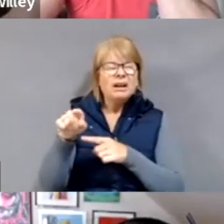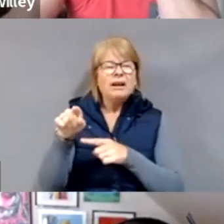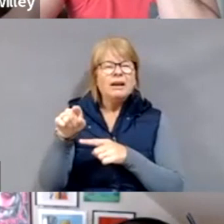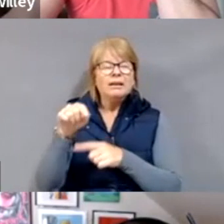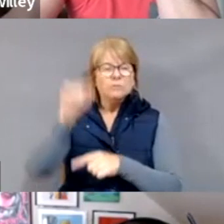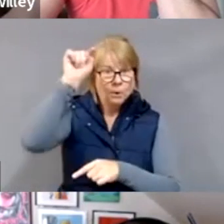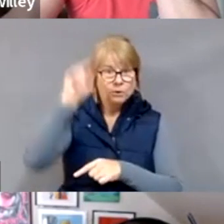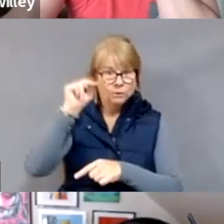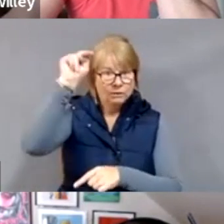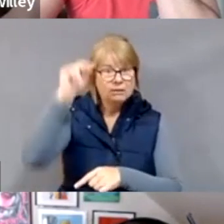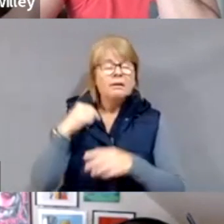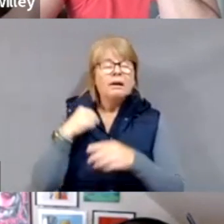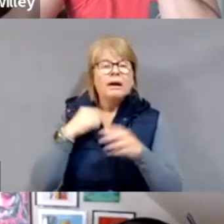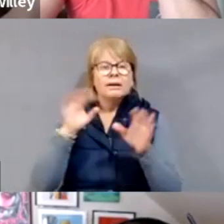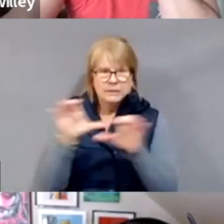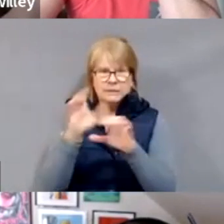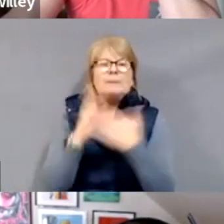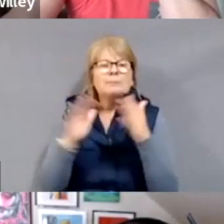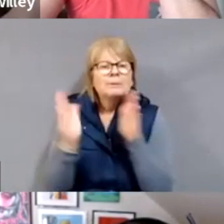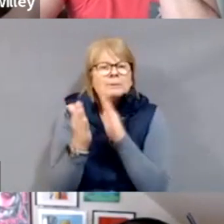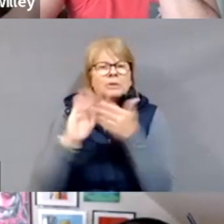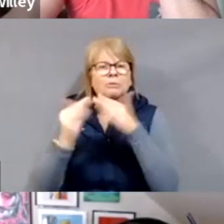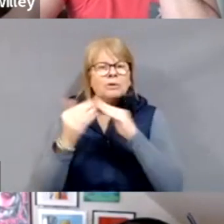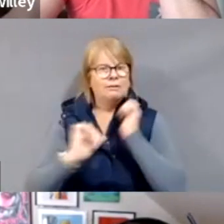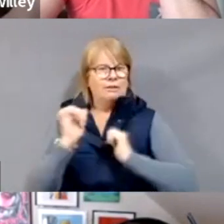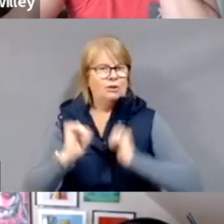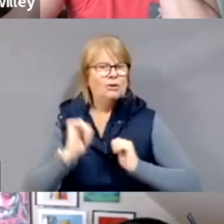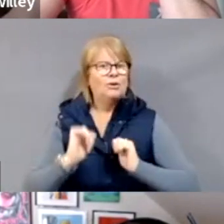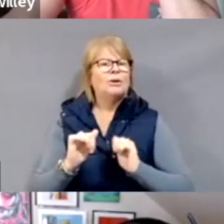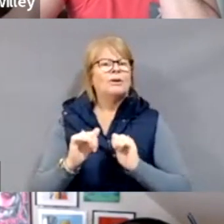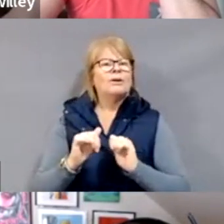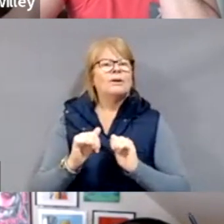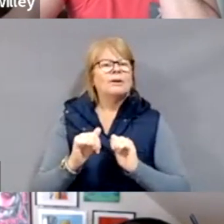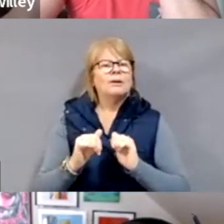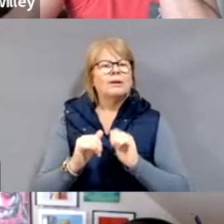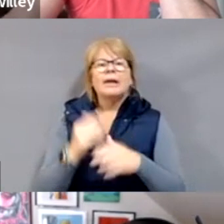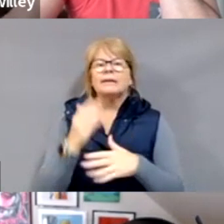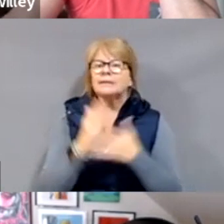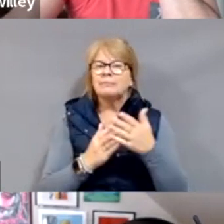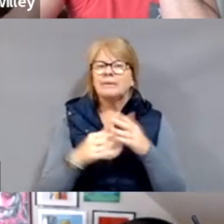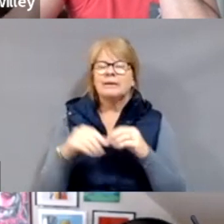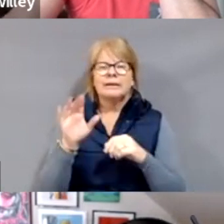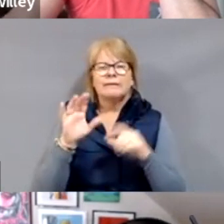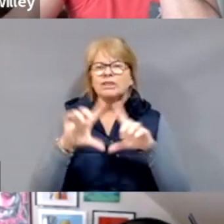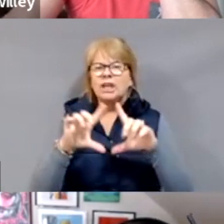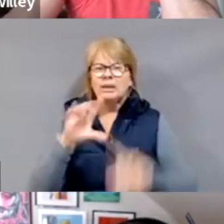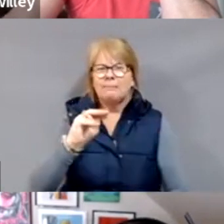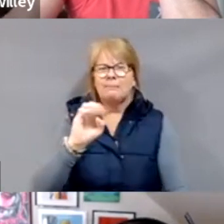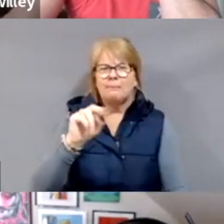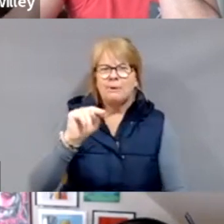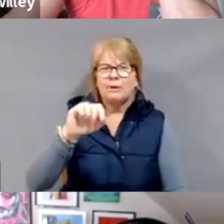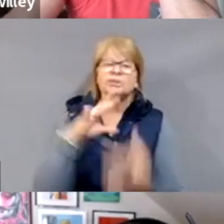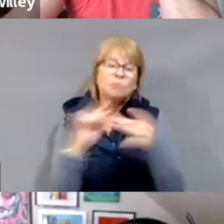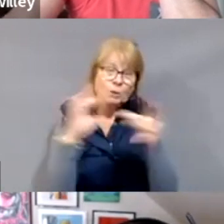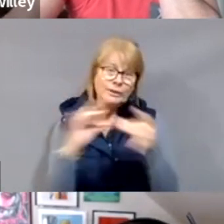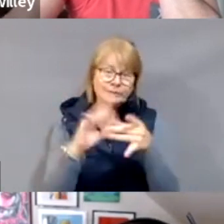the local theater group and a couple of productions of the Vagina monologues and so forth, and then so